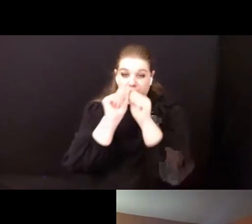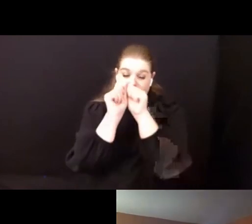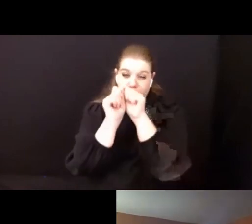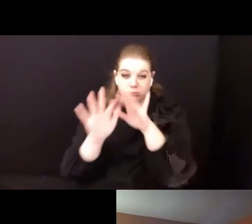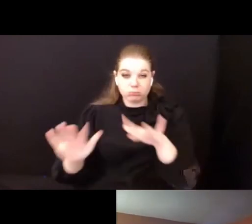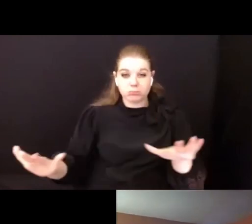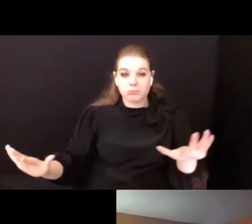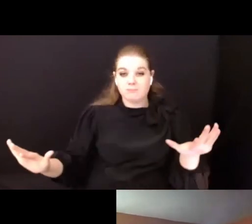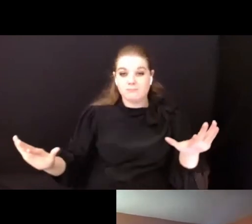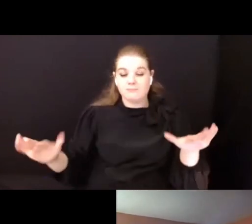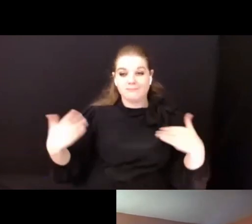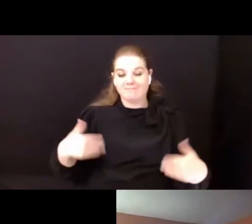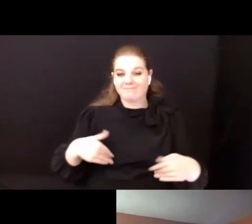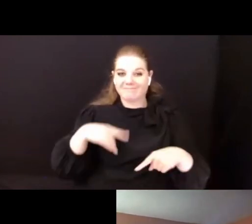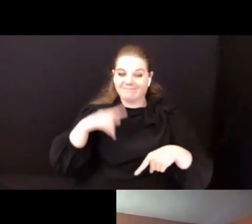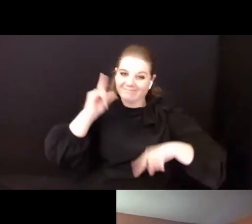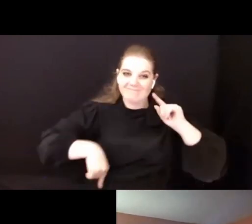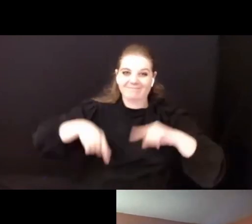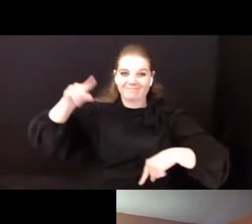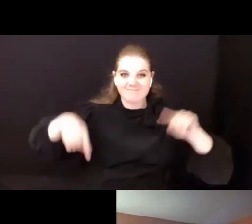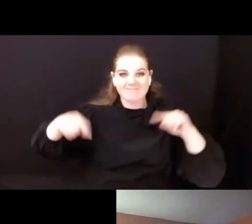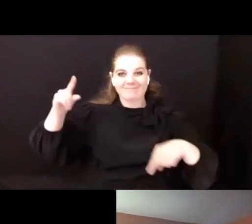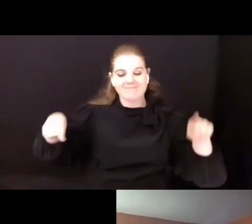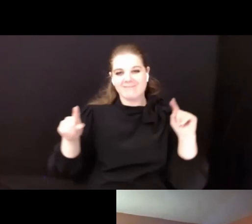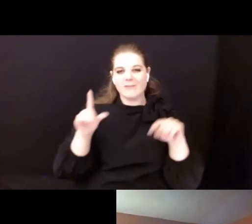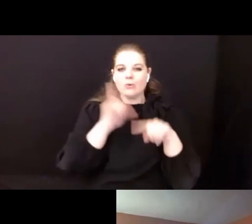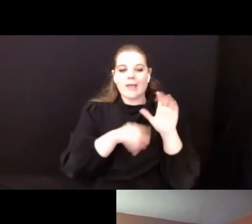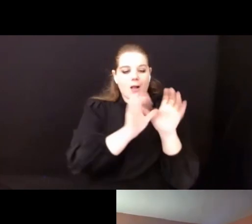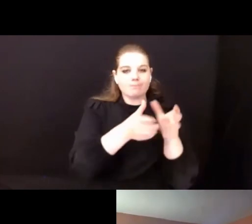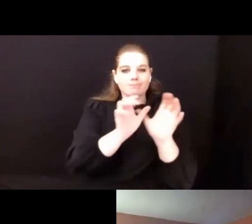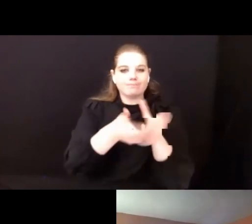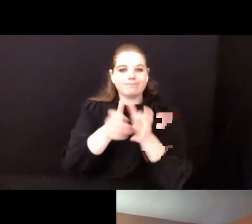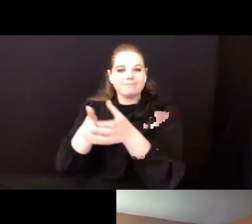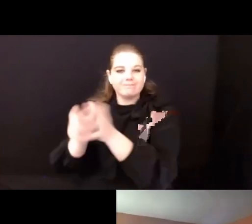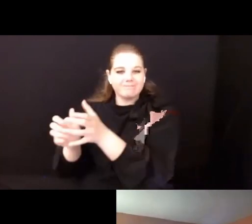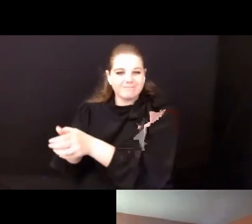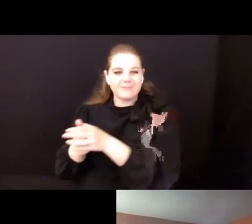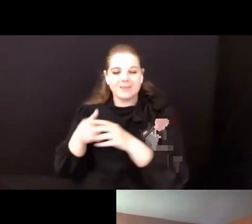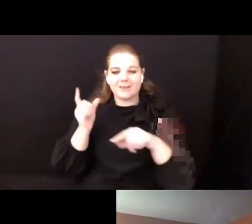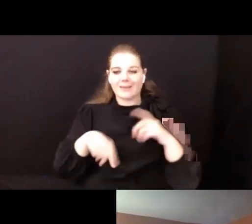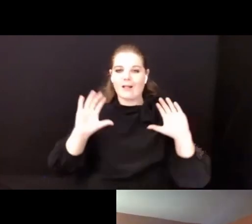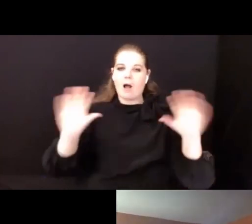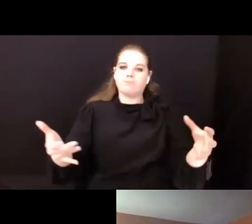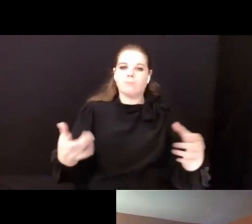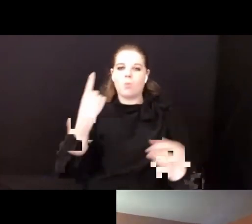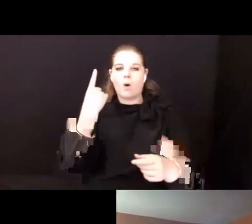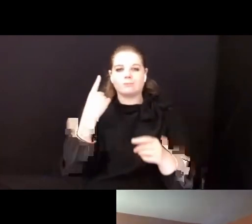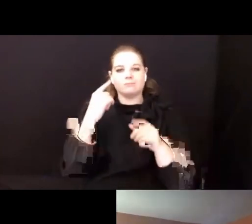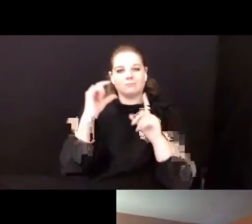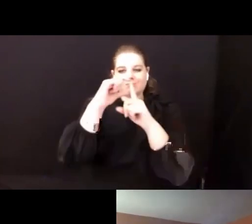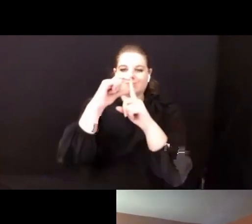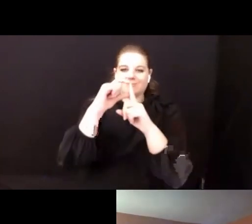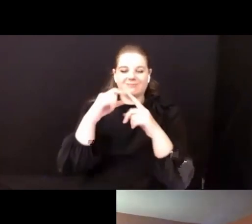broad. You can't categorize them or define them in one simple term. It's